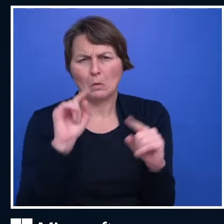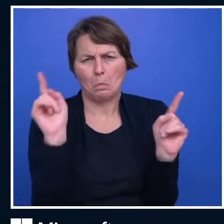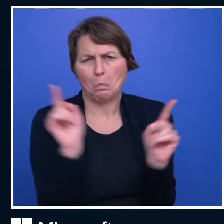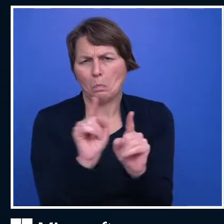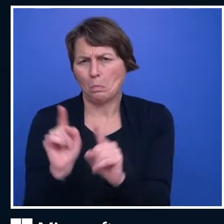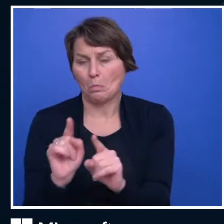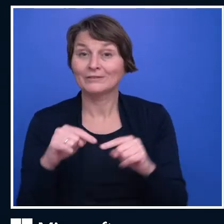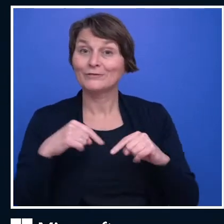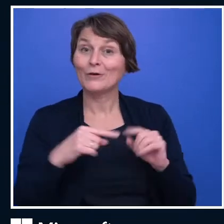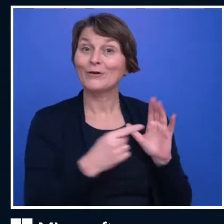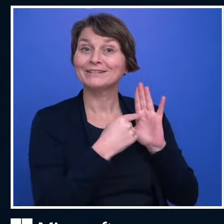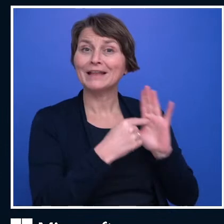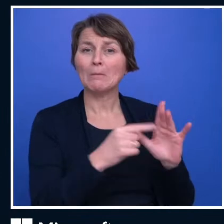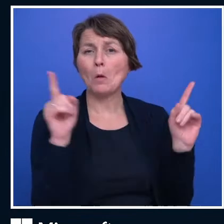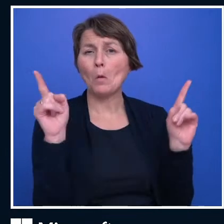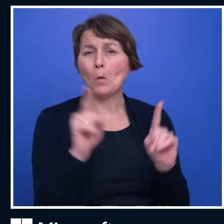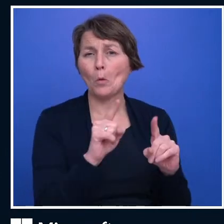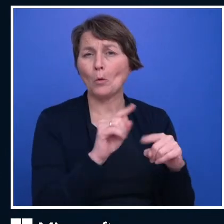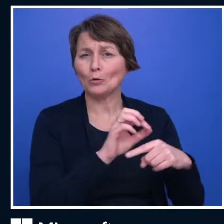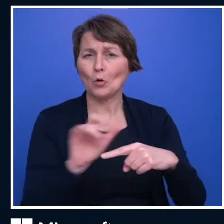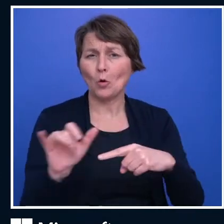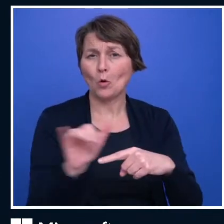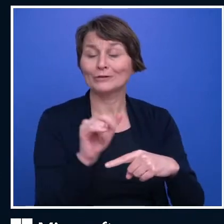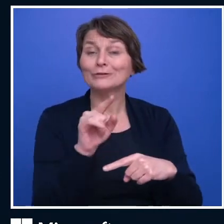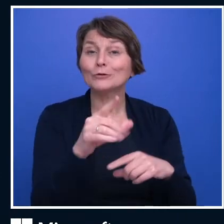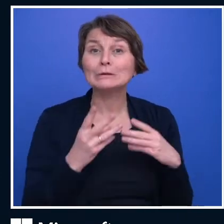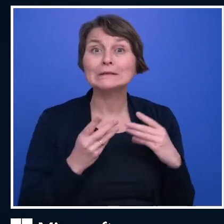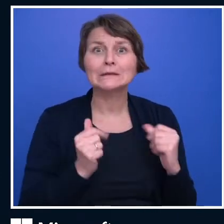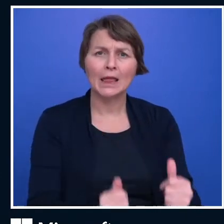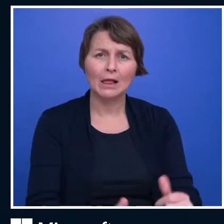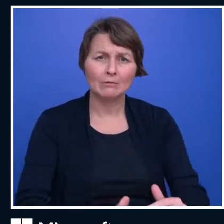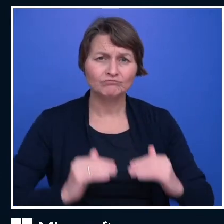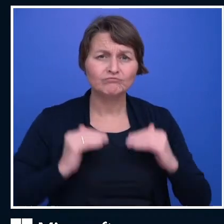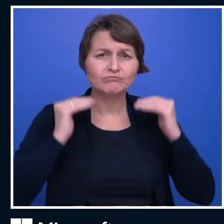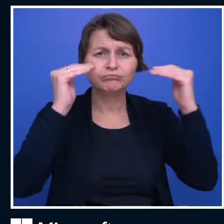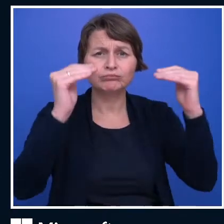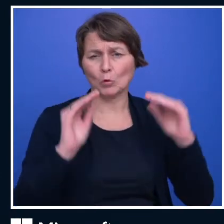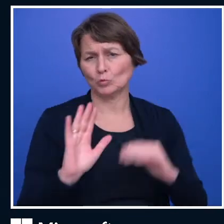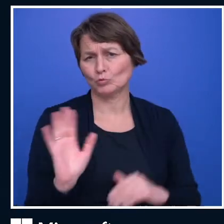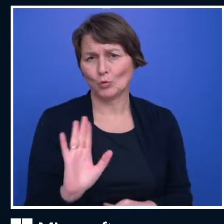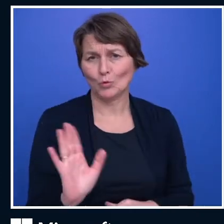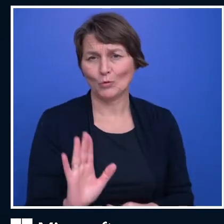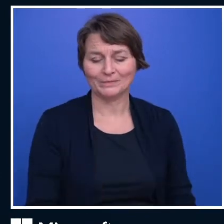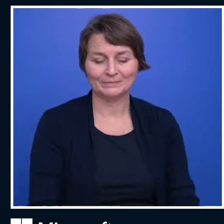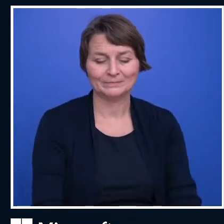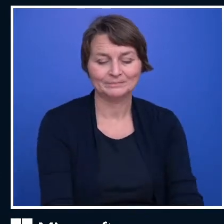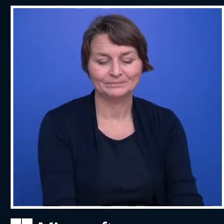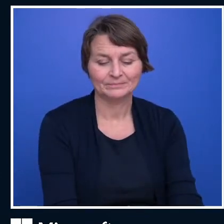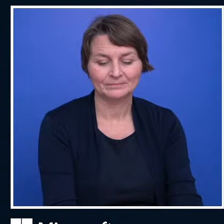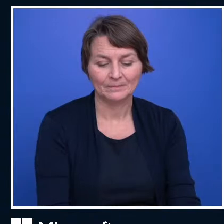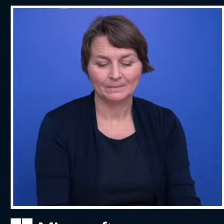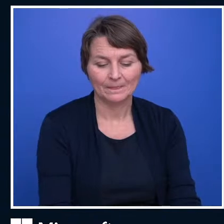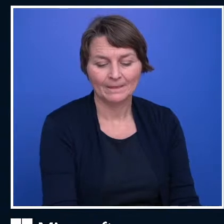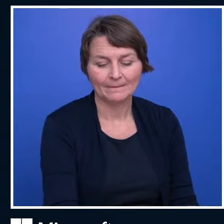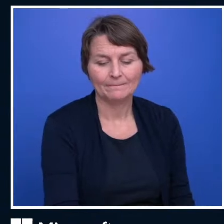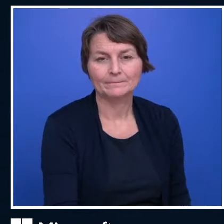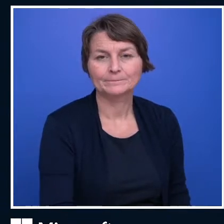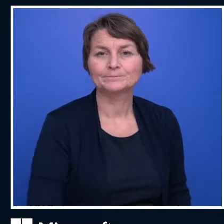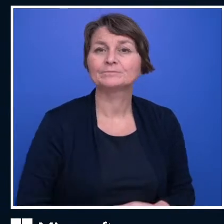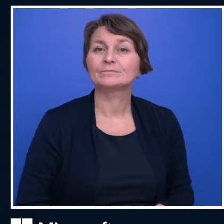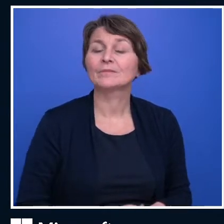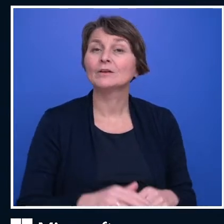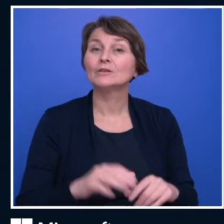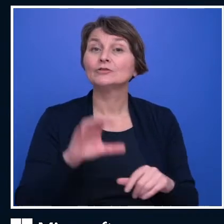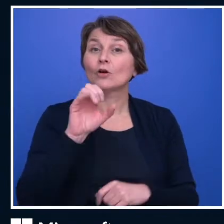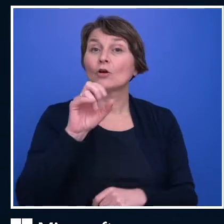is no skill barrier here either. So let's first cover how custom vision works. So since this is a talk for beginners,